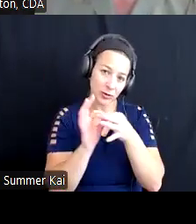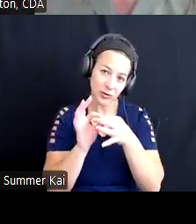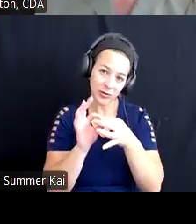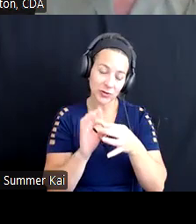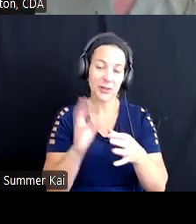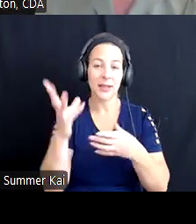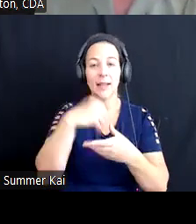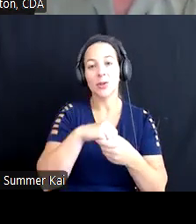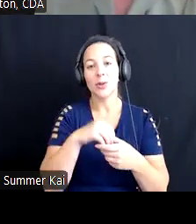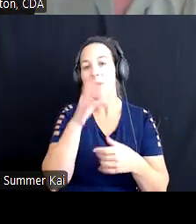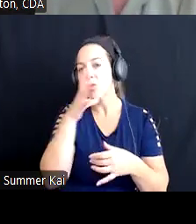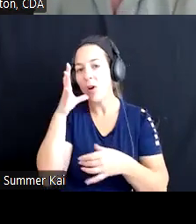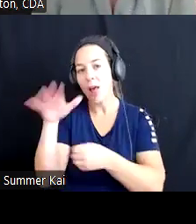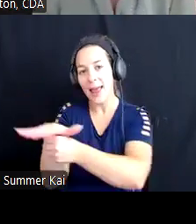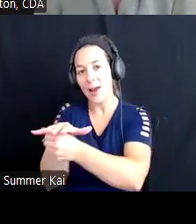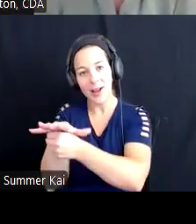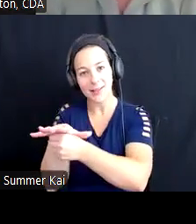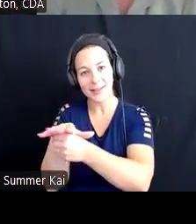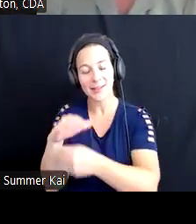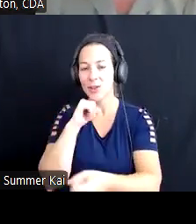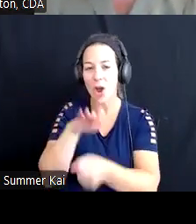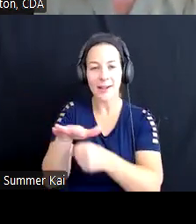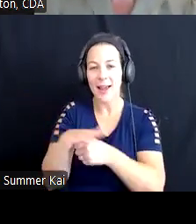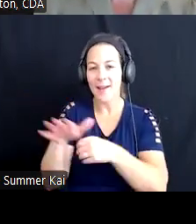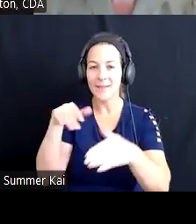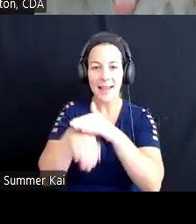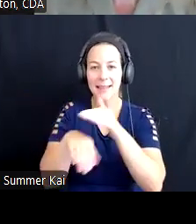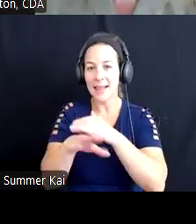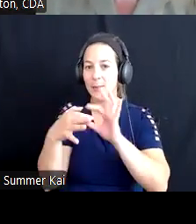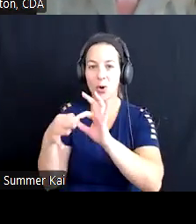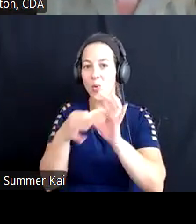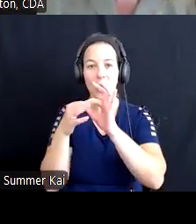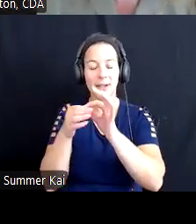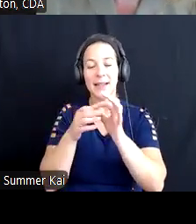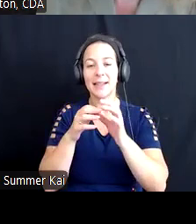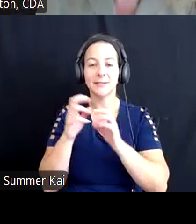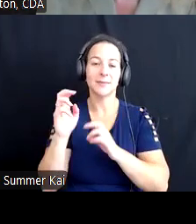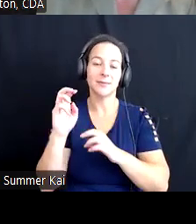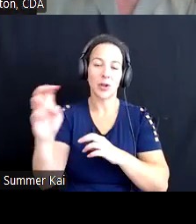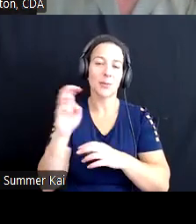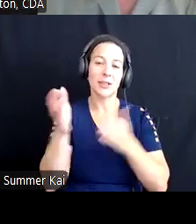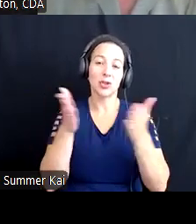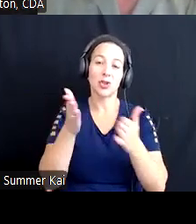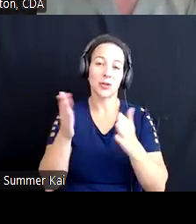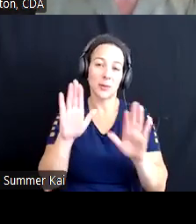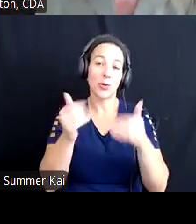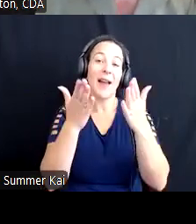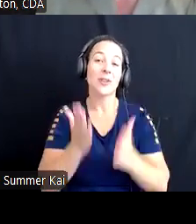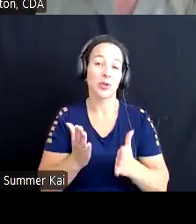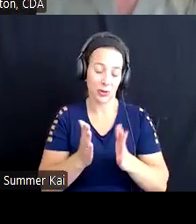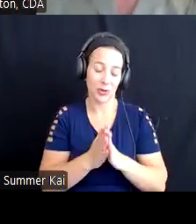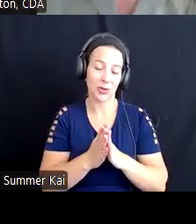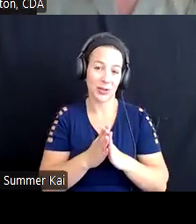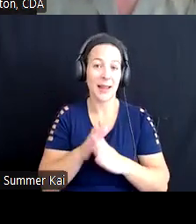in rural areas. We heard that there's not enough accessible and coordinated transportation service providers, especially again in those